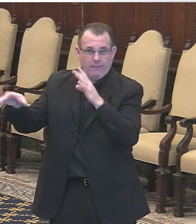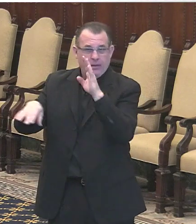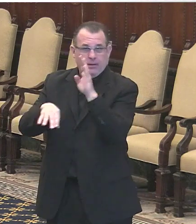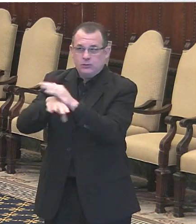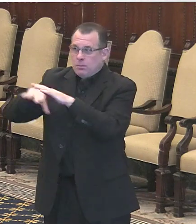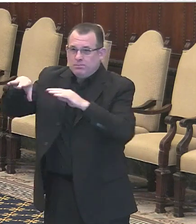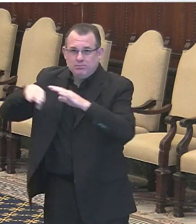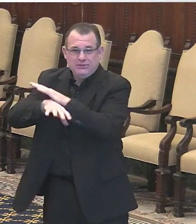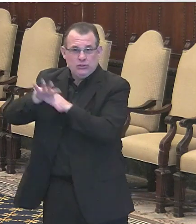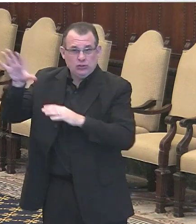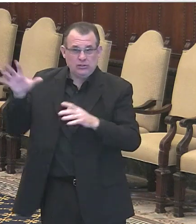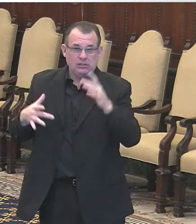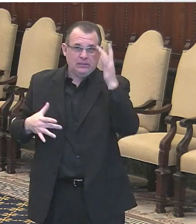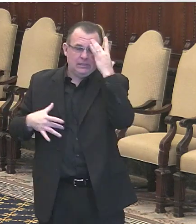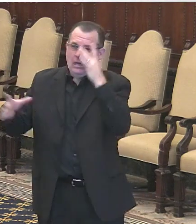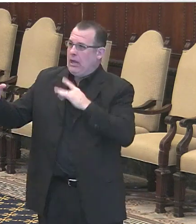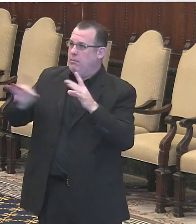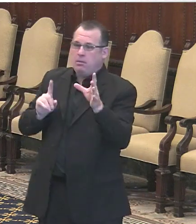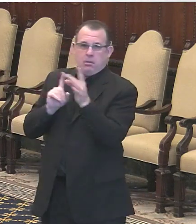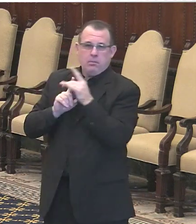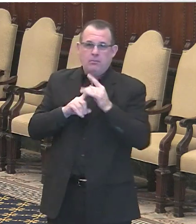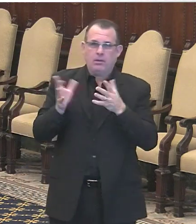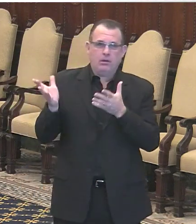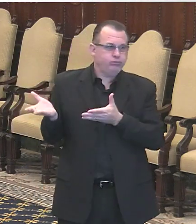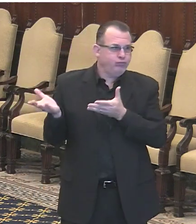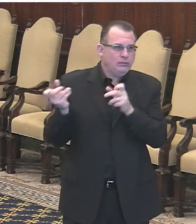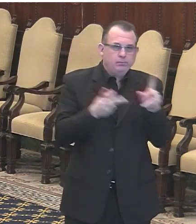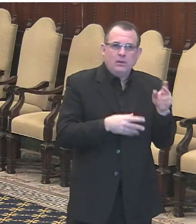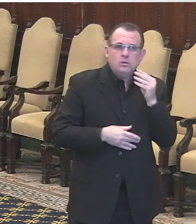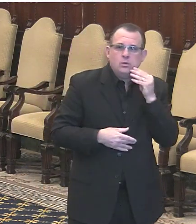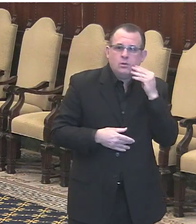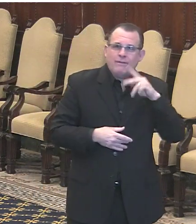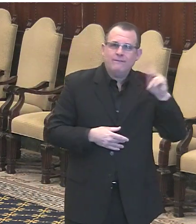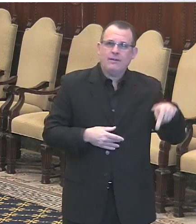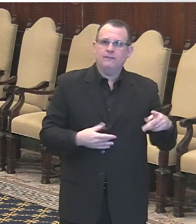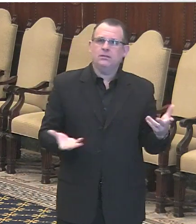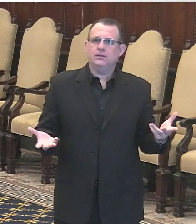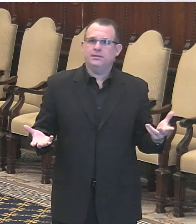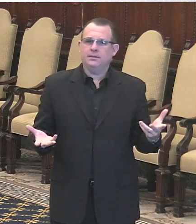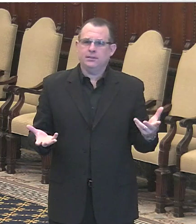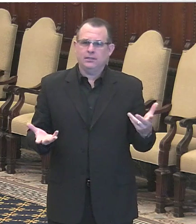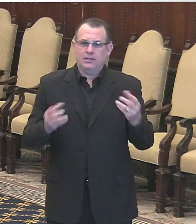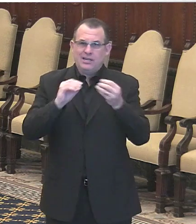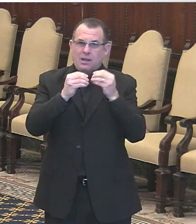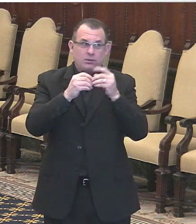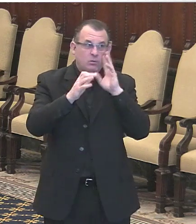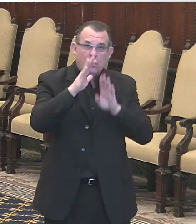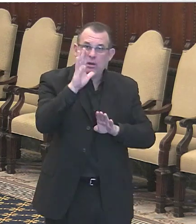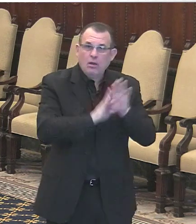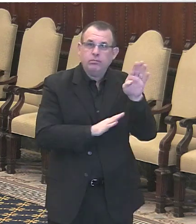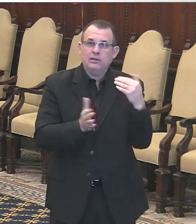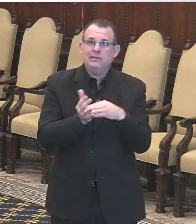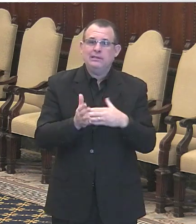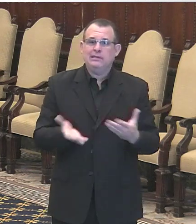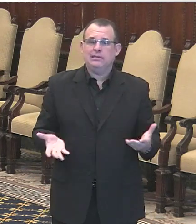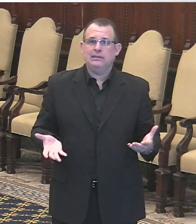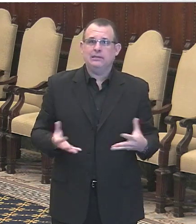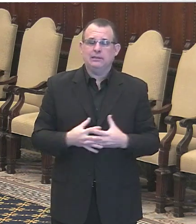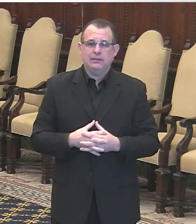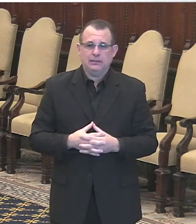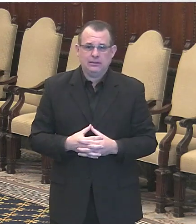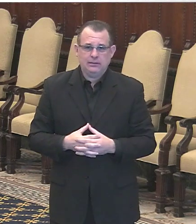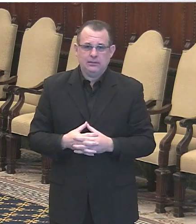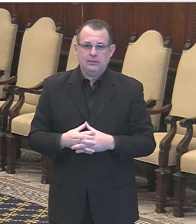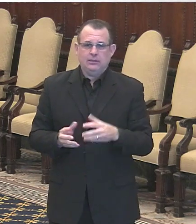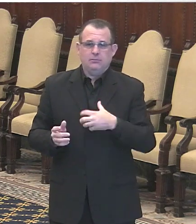getting infected, coming back, and creating another, surge in cases? We're worried about, Doc can elaborate from his perspective, but